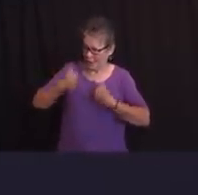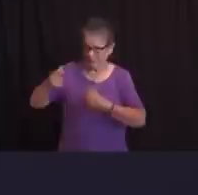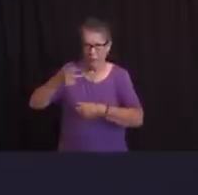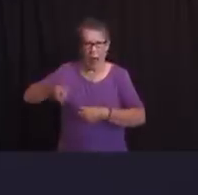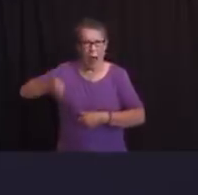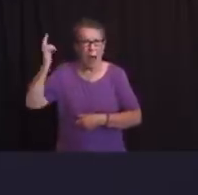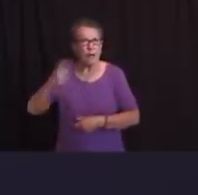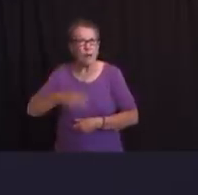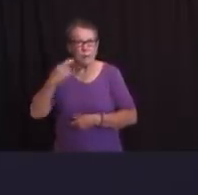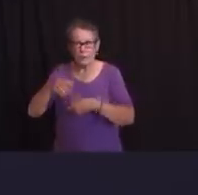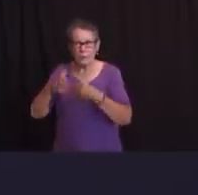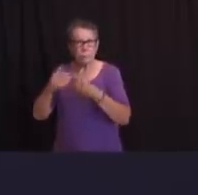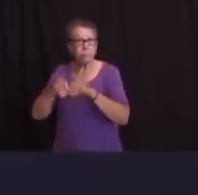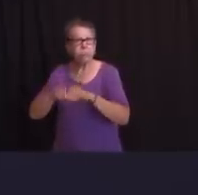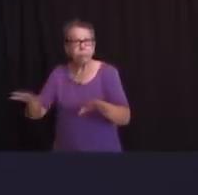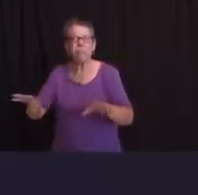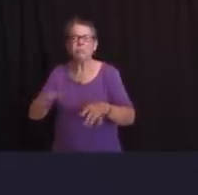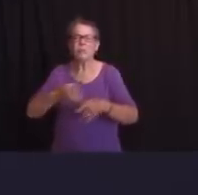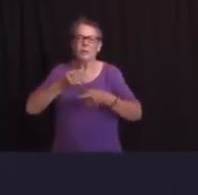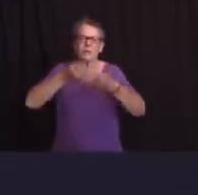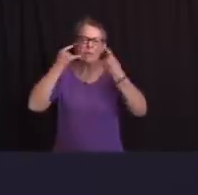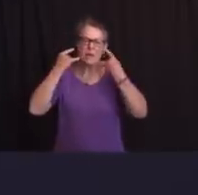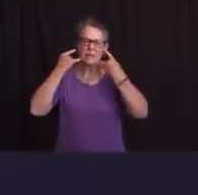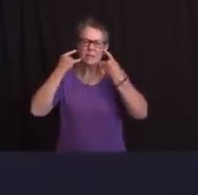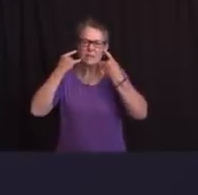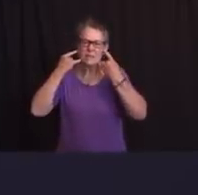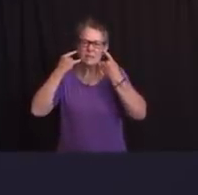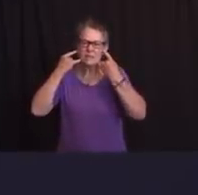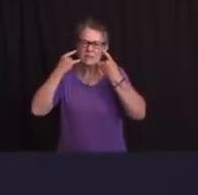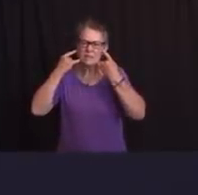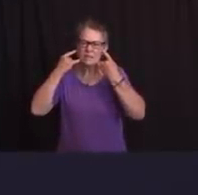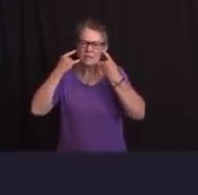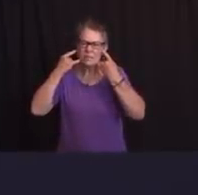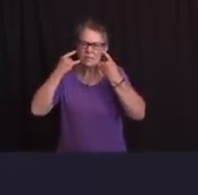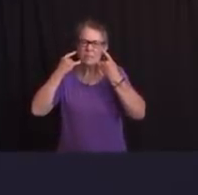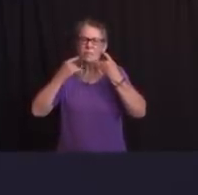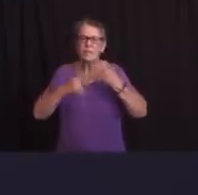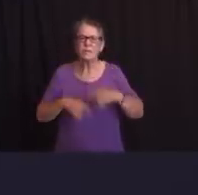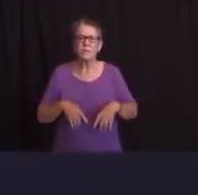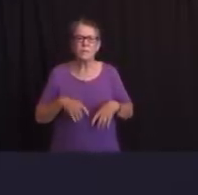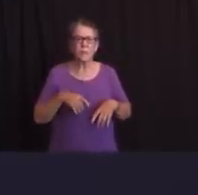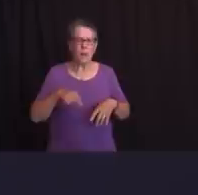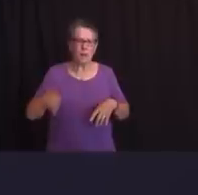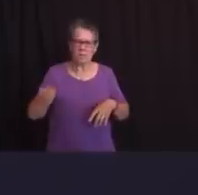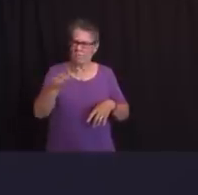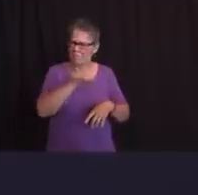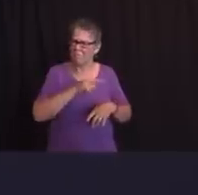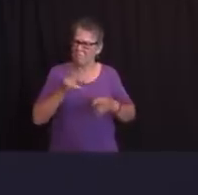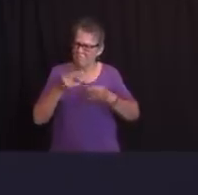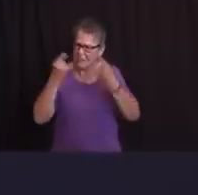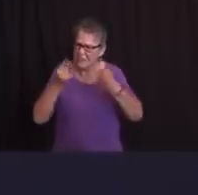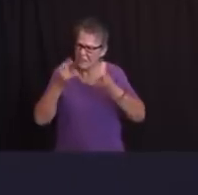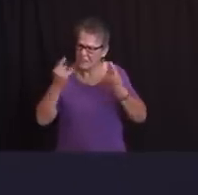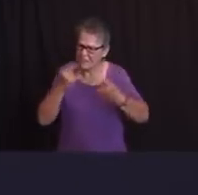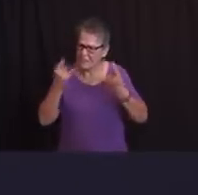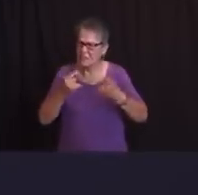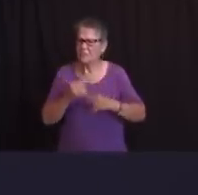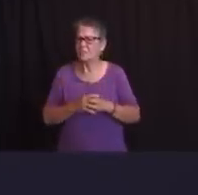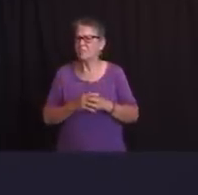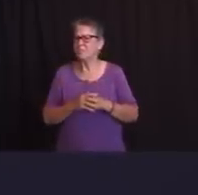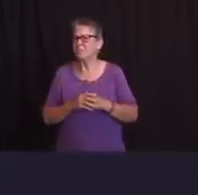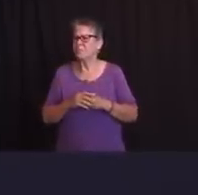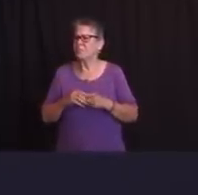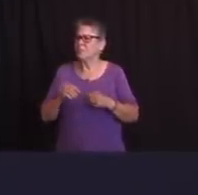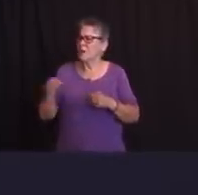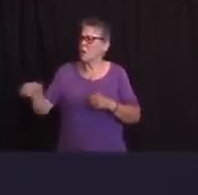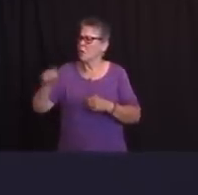Jersey county as of Saturday. You're running for re-election. Are you holding off on mandates for fear that they will turn